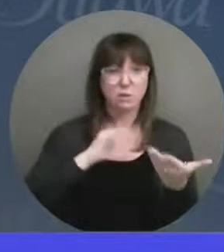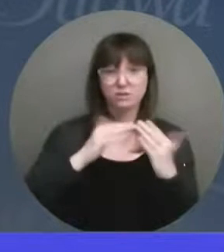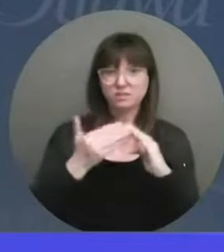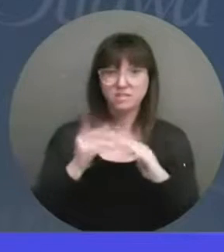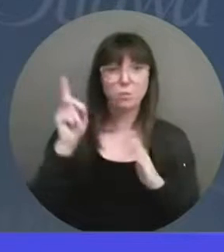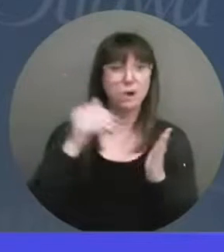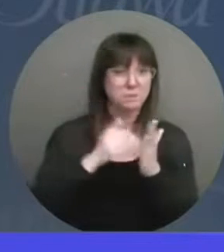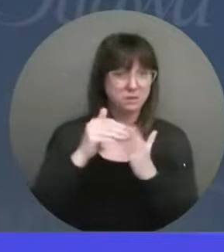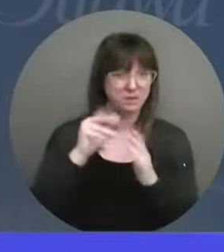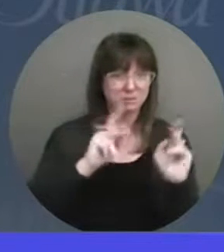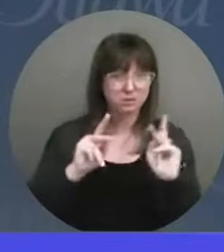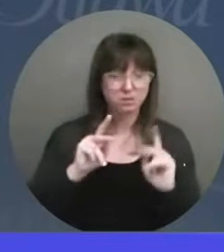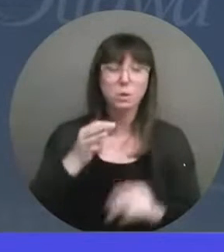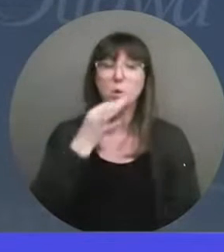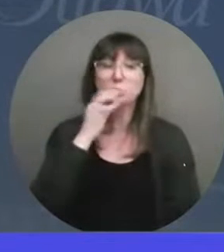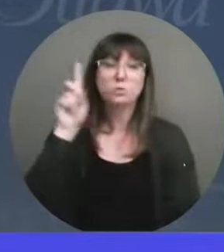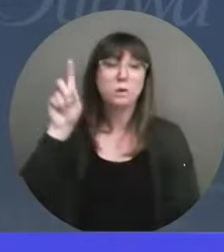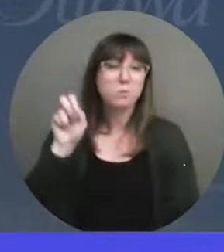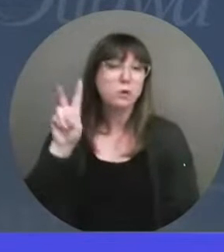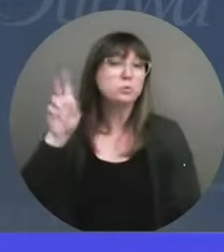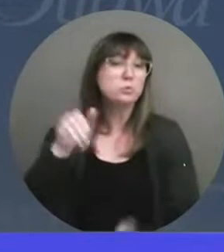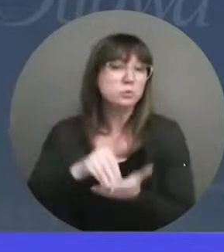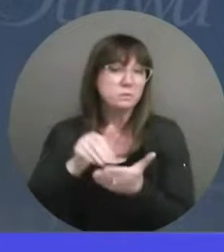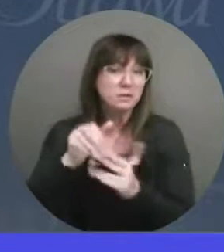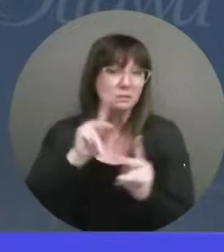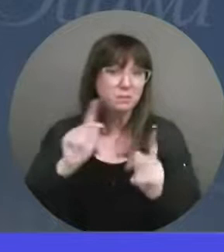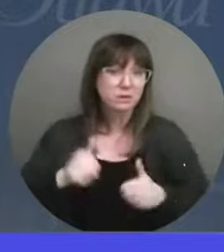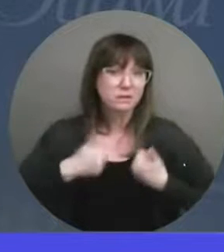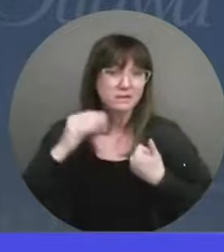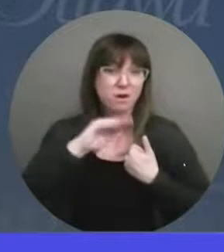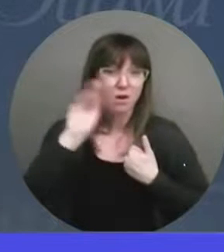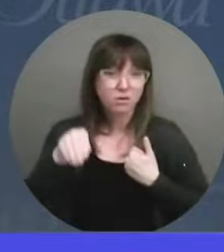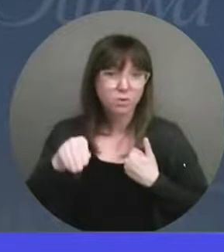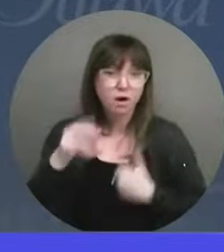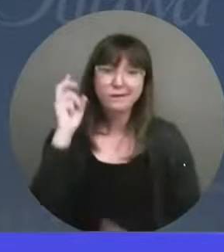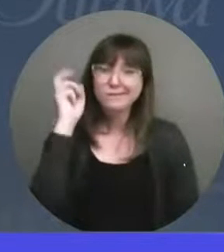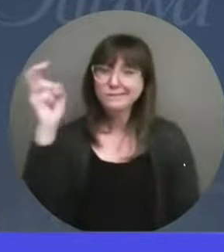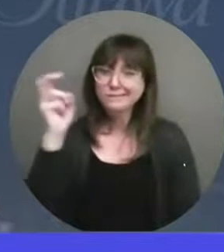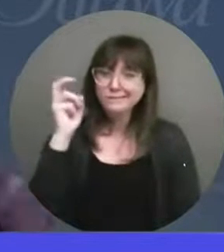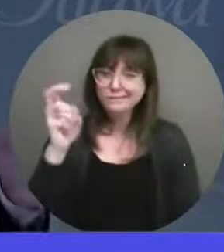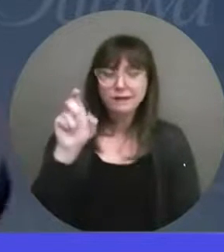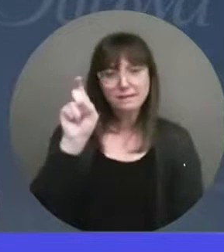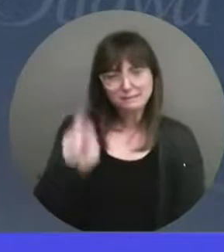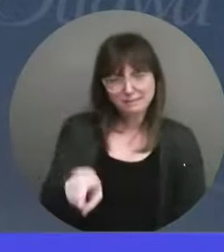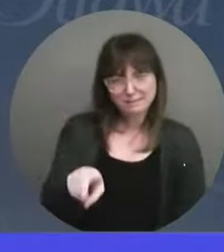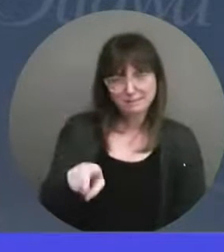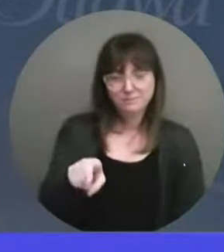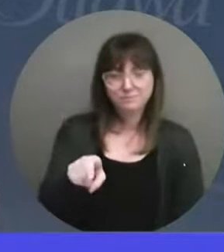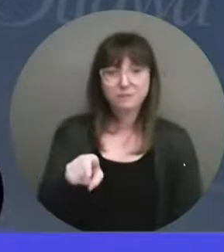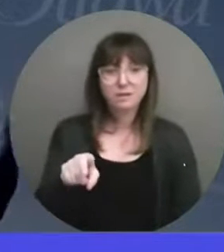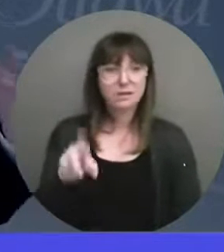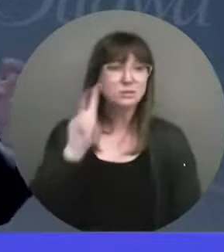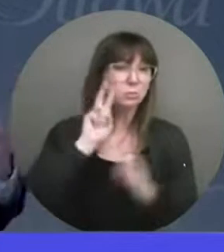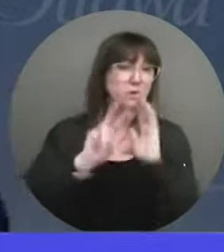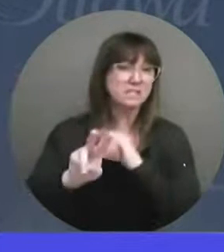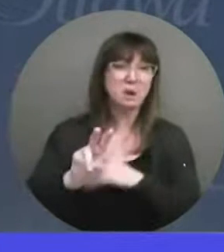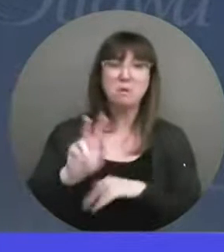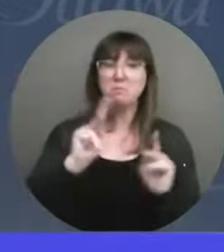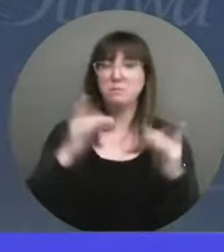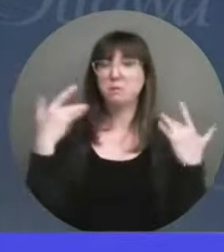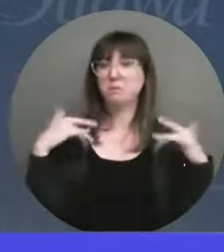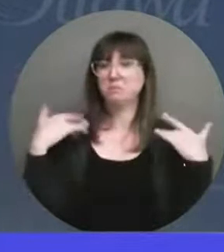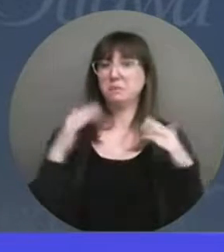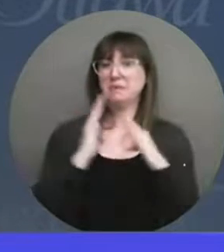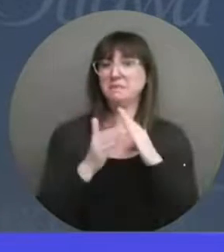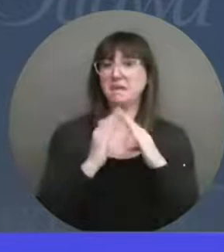of 1.2 million, and we're going to need transit. So the predictions of, no one's going to go downtown because some companies have